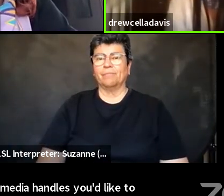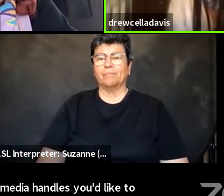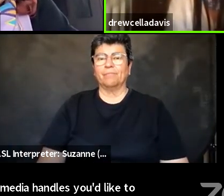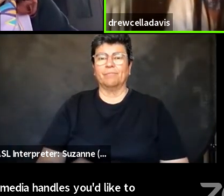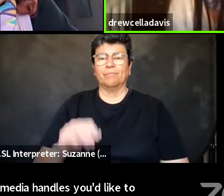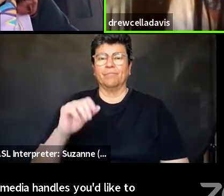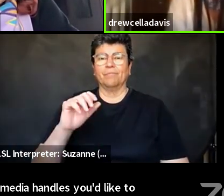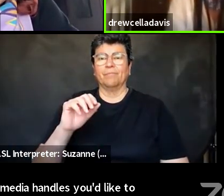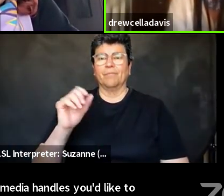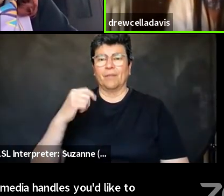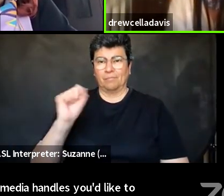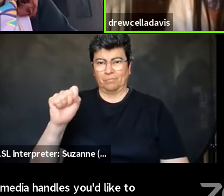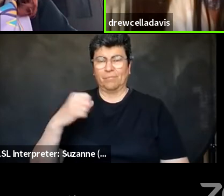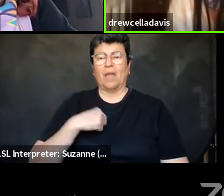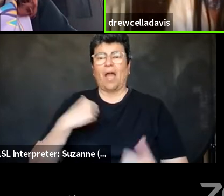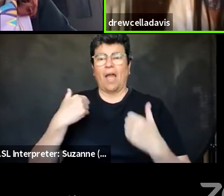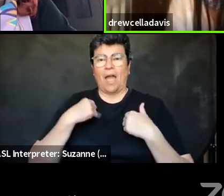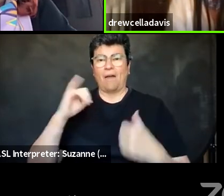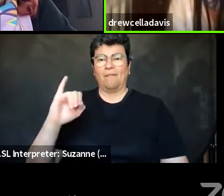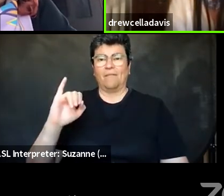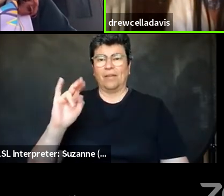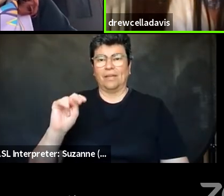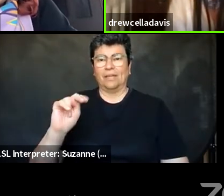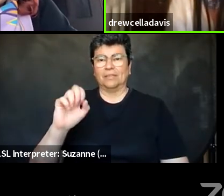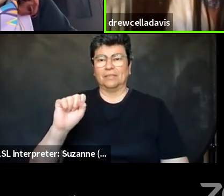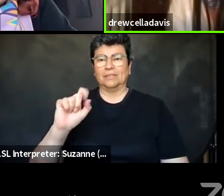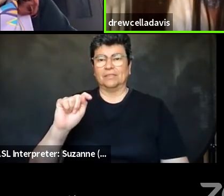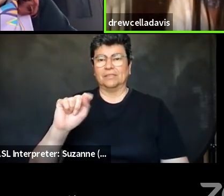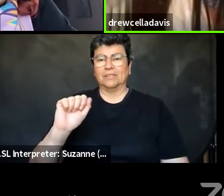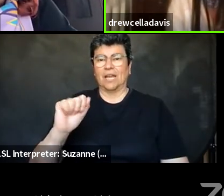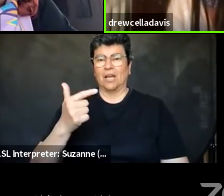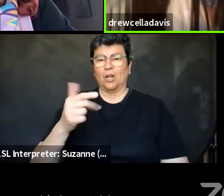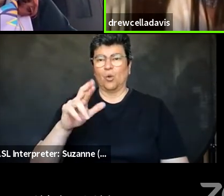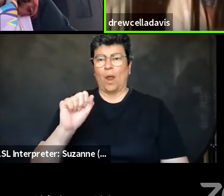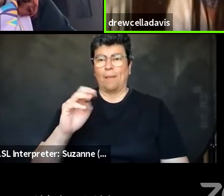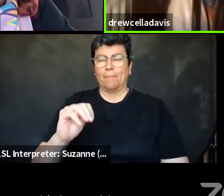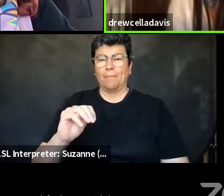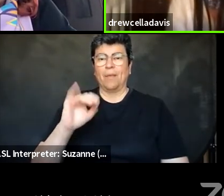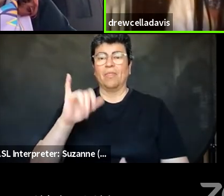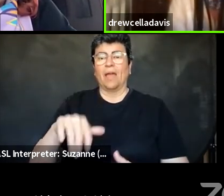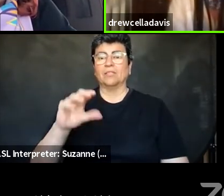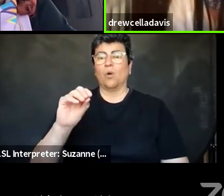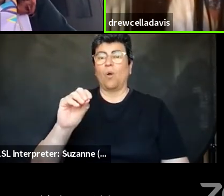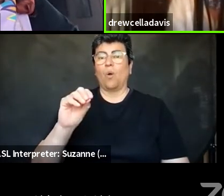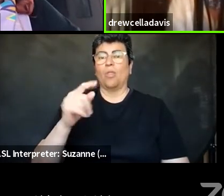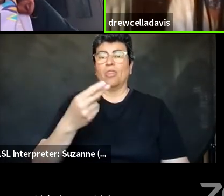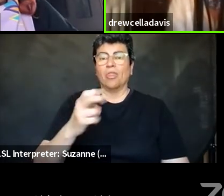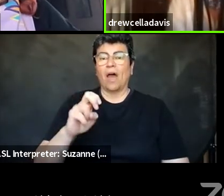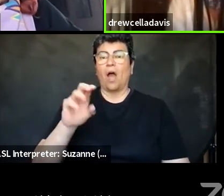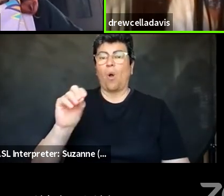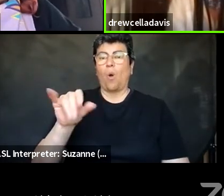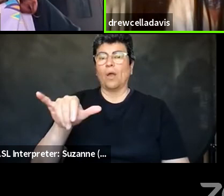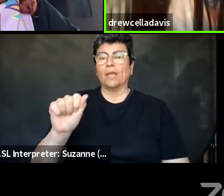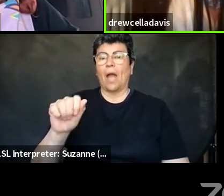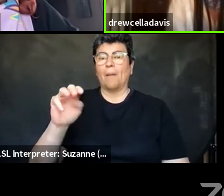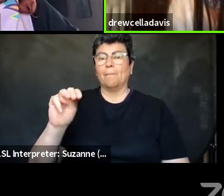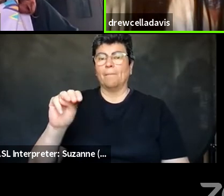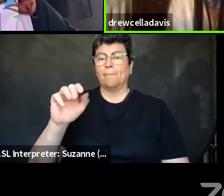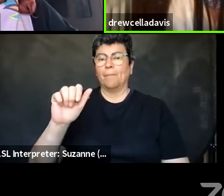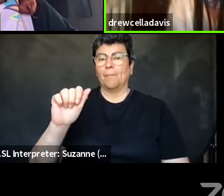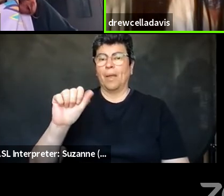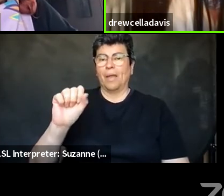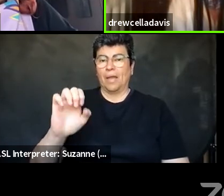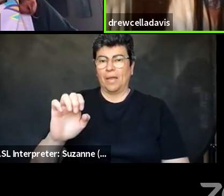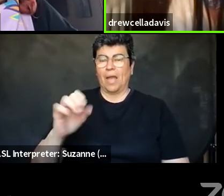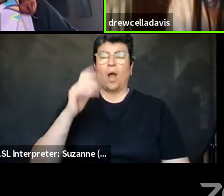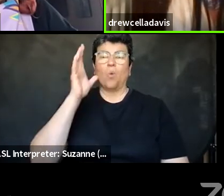I got an Instagram, and it's just, I think it's the Oyeme. I'm gonna have some stuff